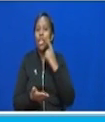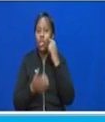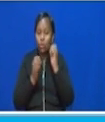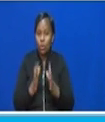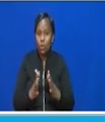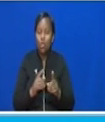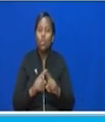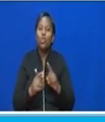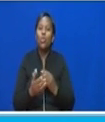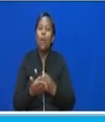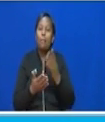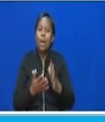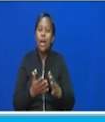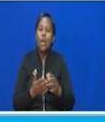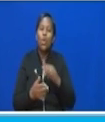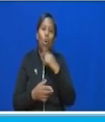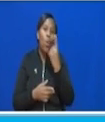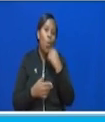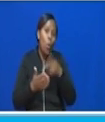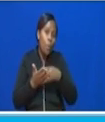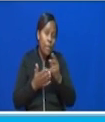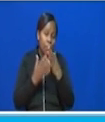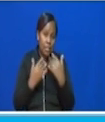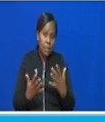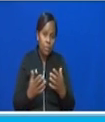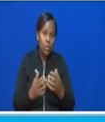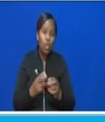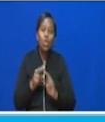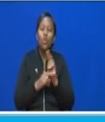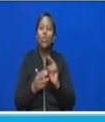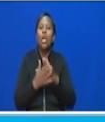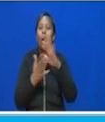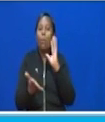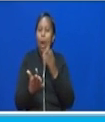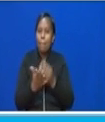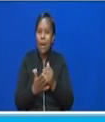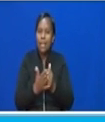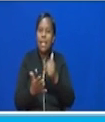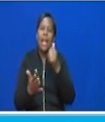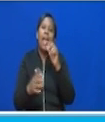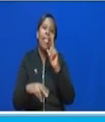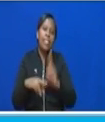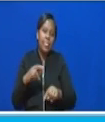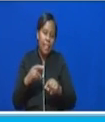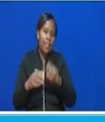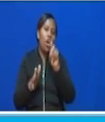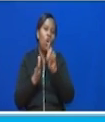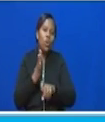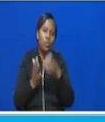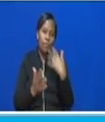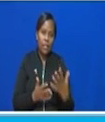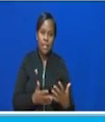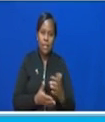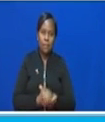buyer who pays for an item using more money than the item costs.